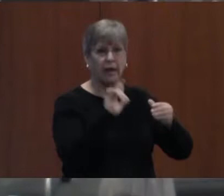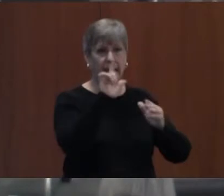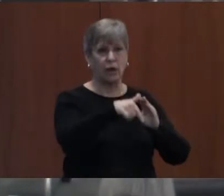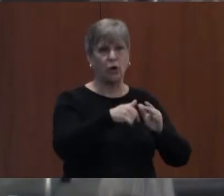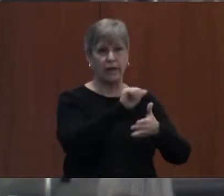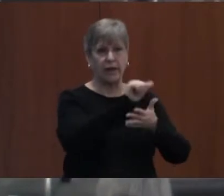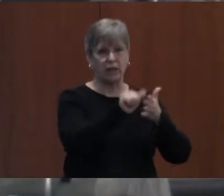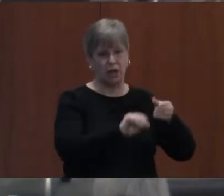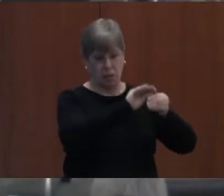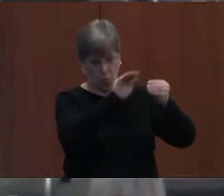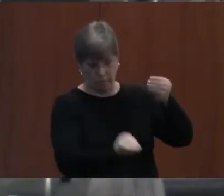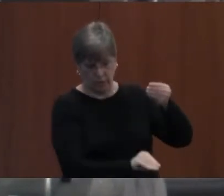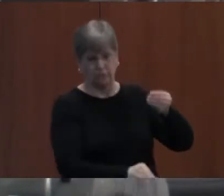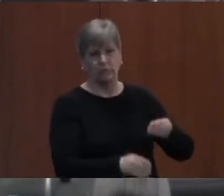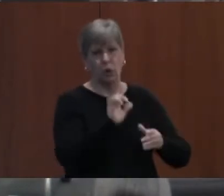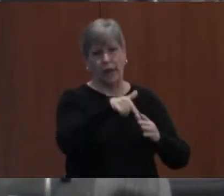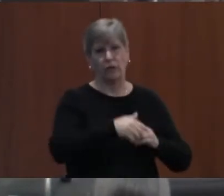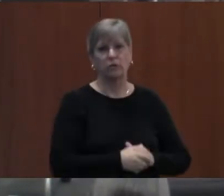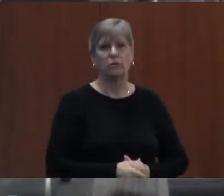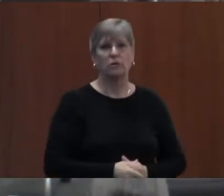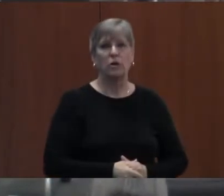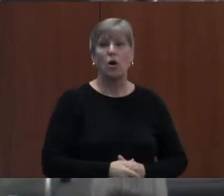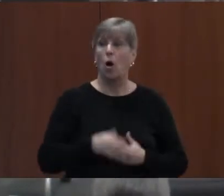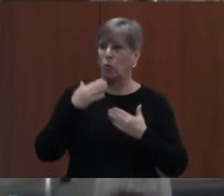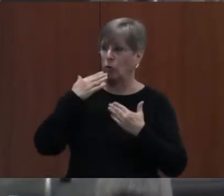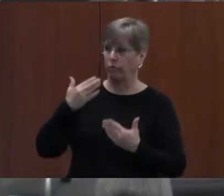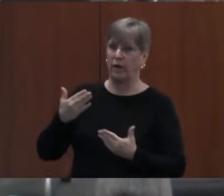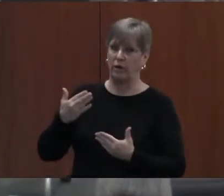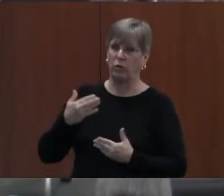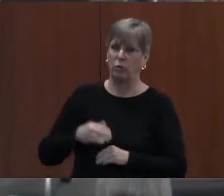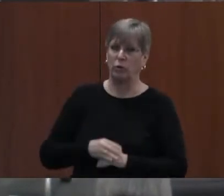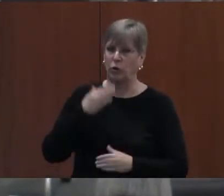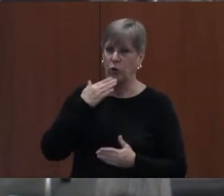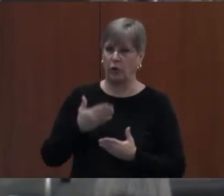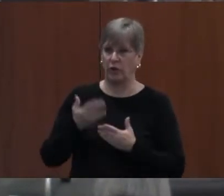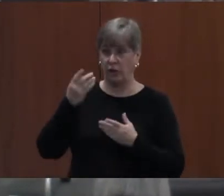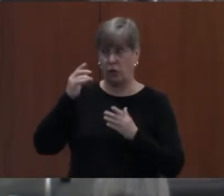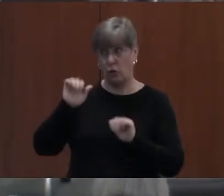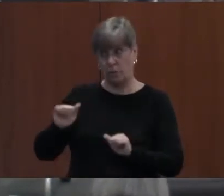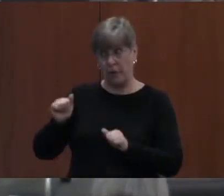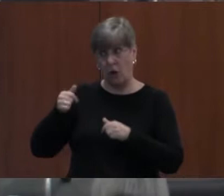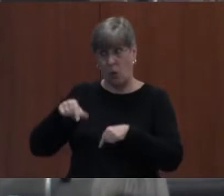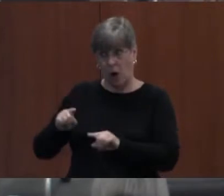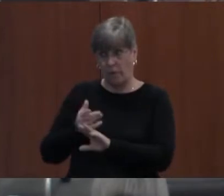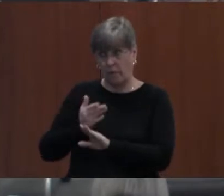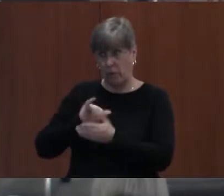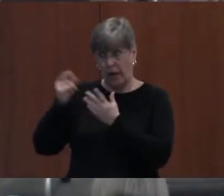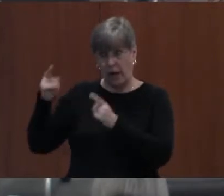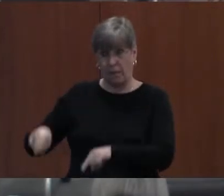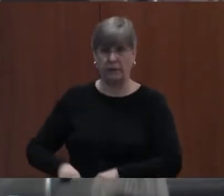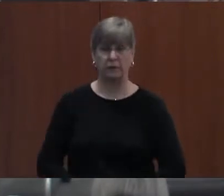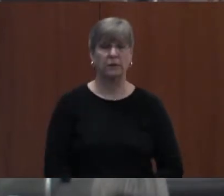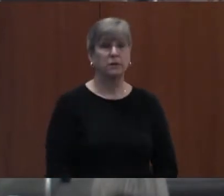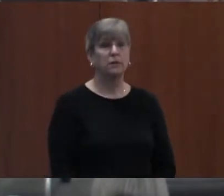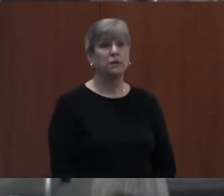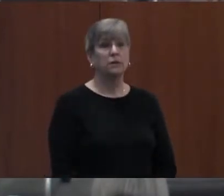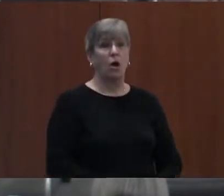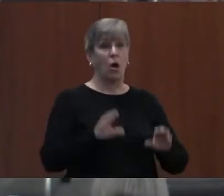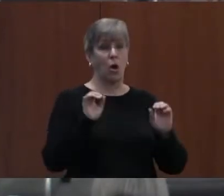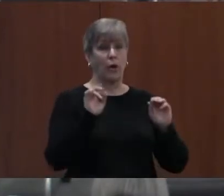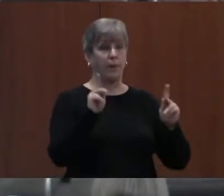Yeah, so that's, Because it doesn't involve a vote, we can have it yes. somewhere elsewhere. Okay. Yes.